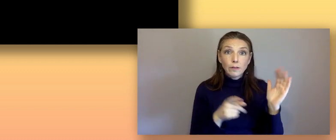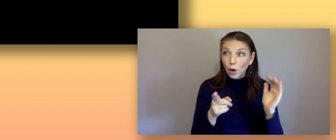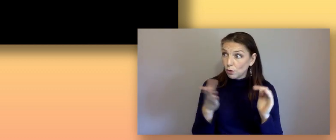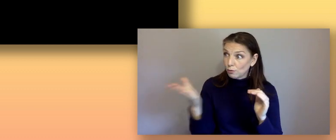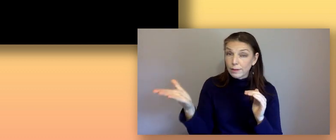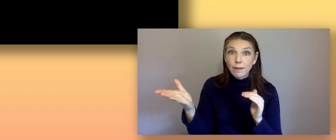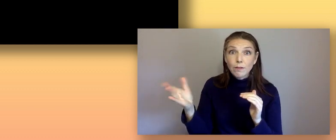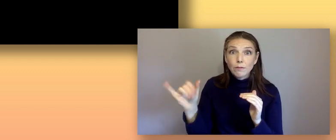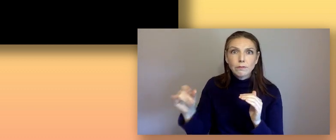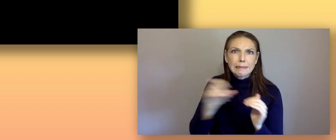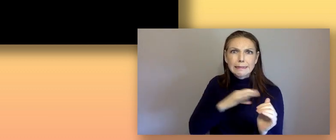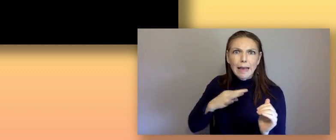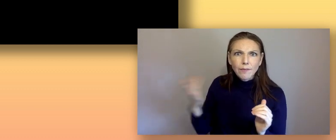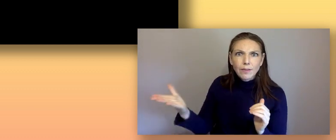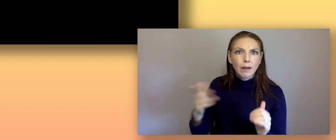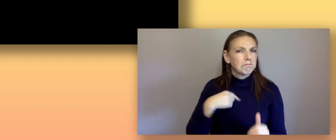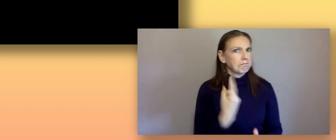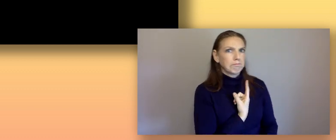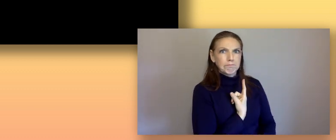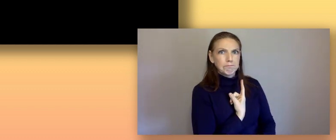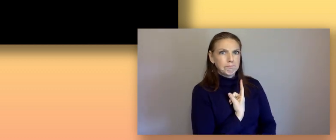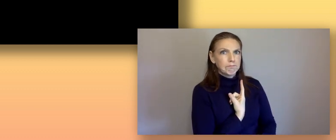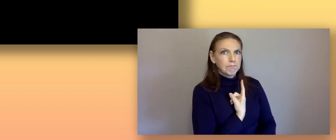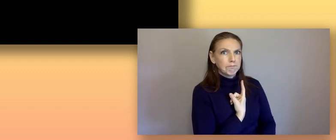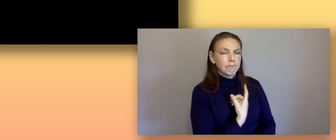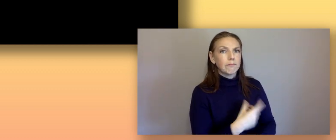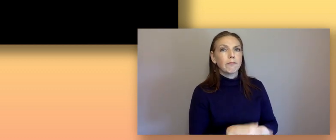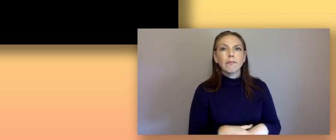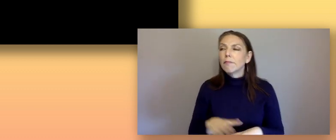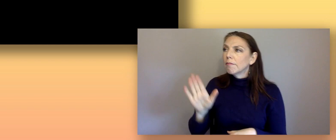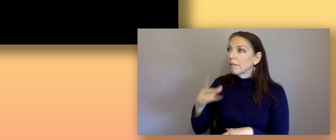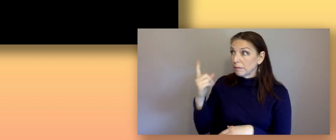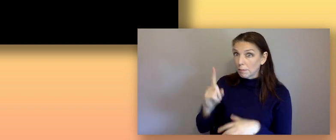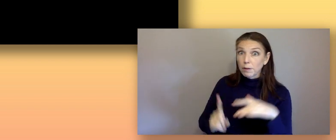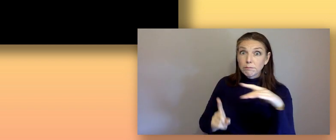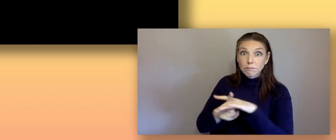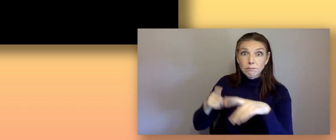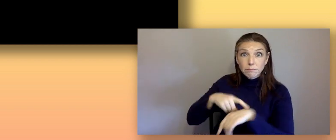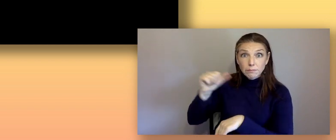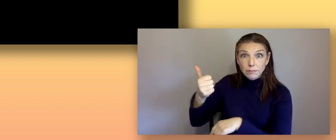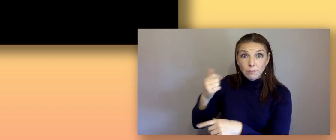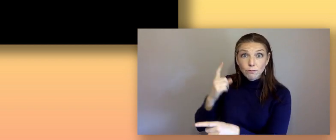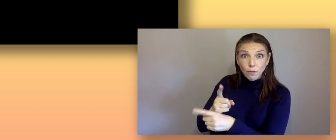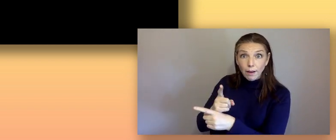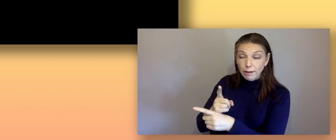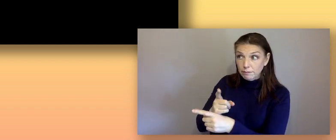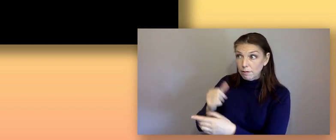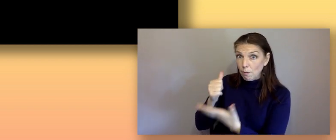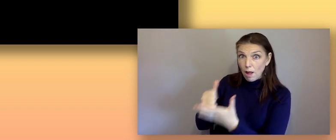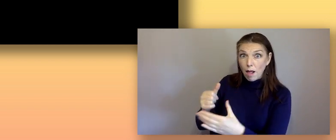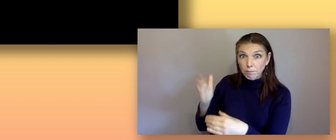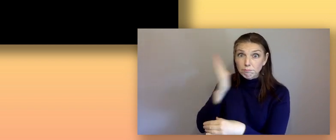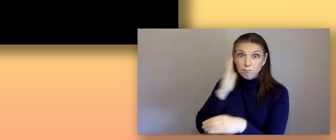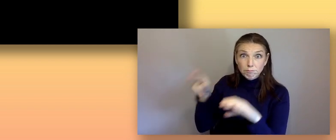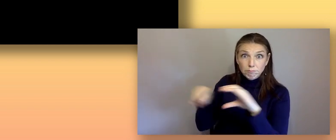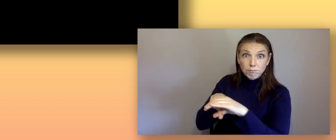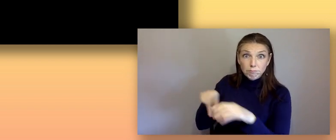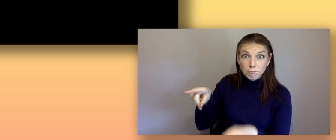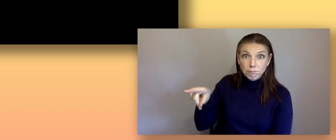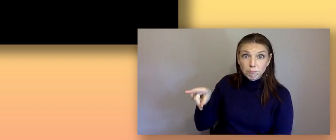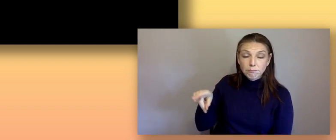now? Your staff's not, Just me now, yeah. but someone's in by 10, right? get you into